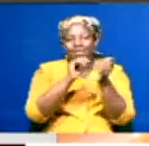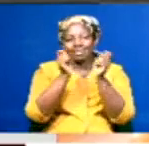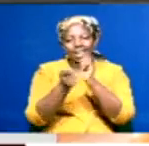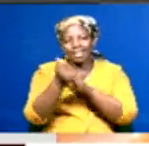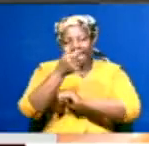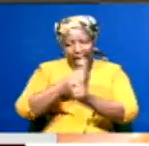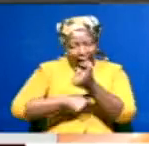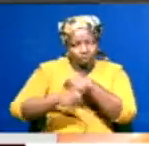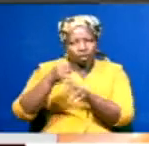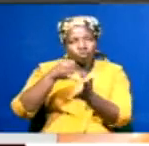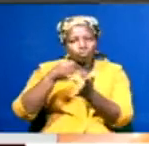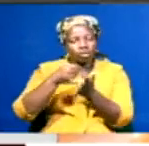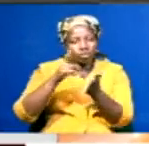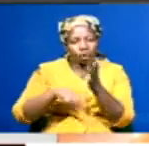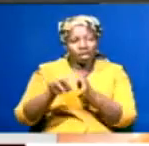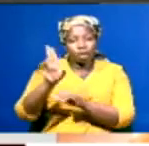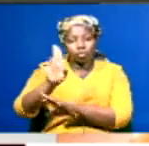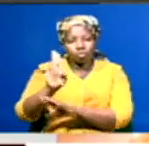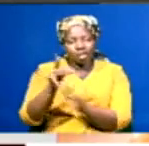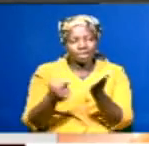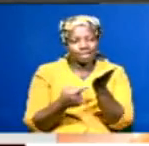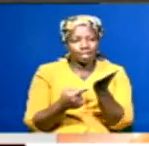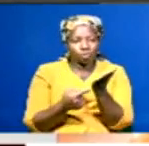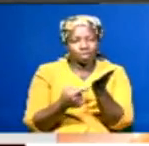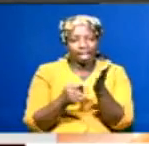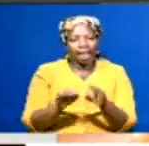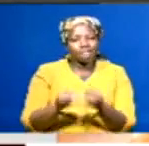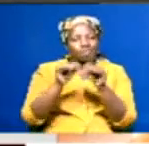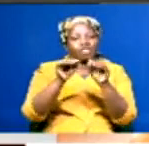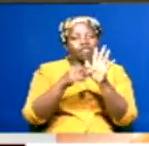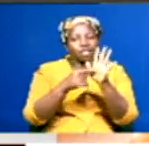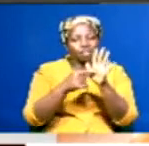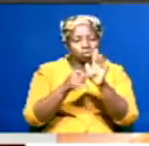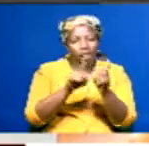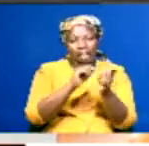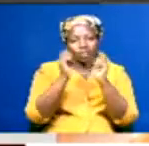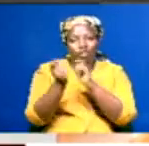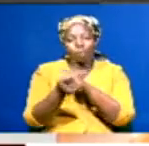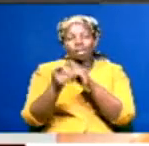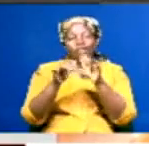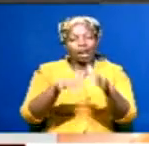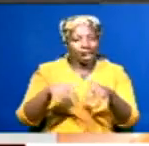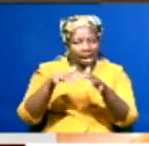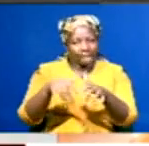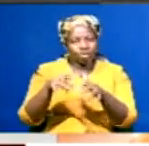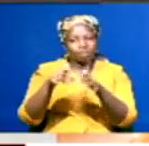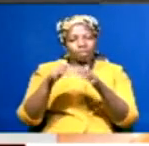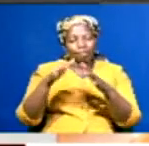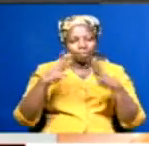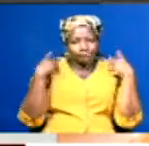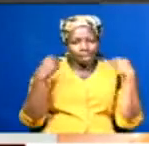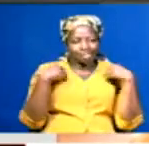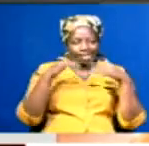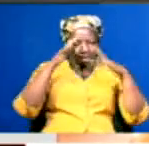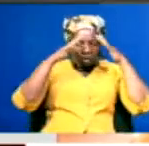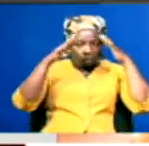involves leveraging on technological advancements such as transformative agricultural practices and innovative skills that are suitable for